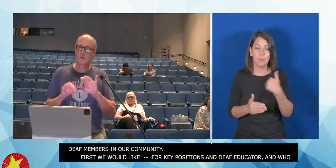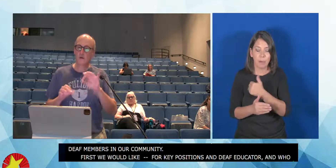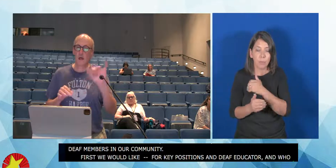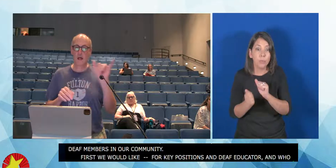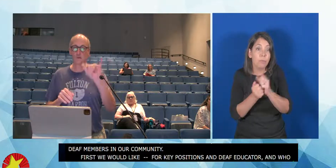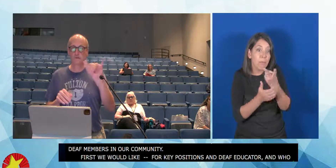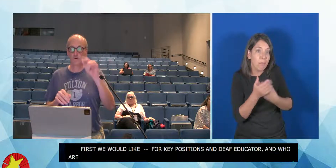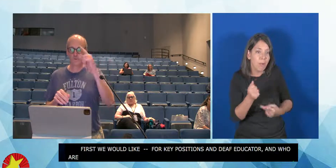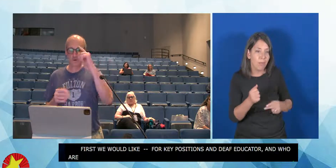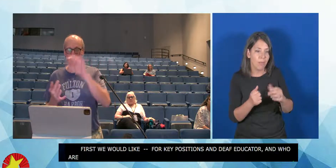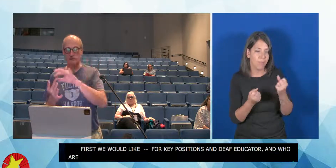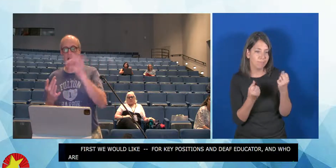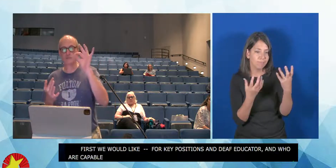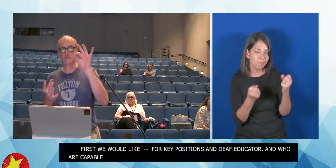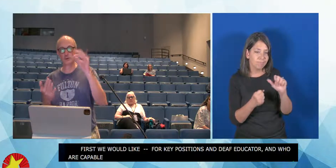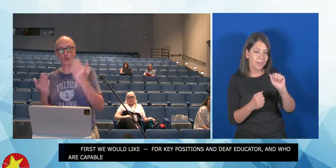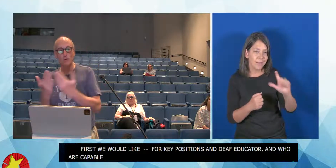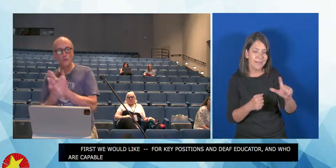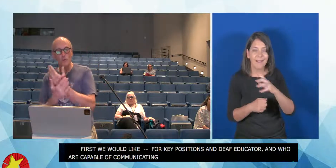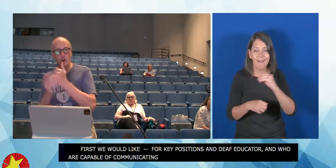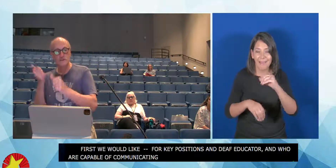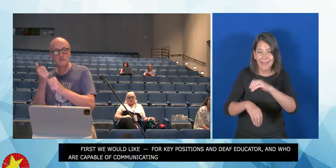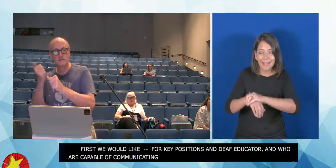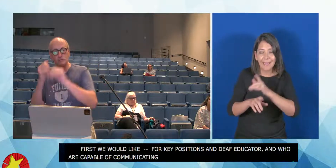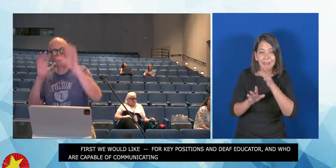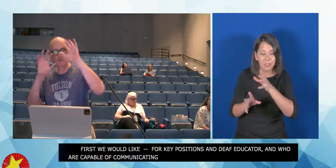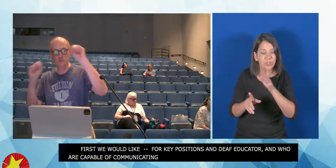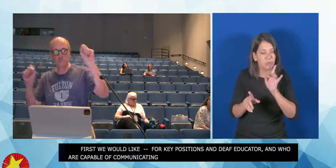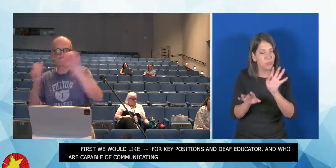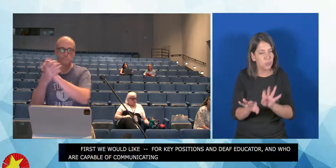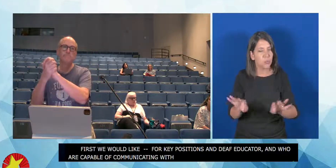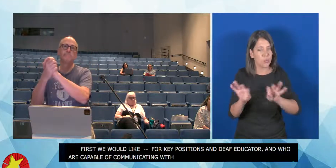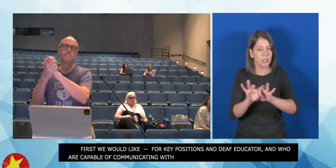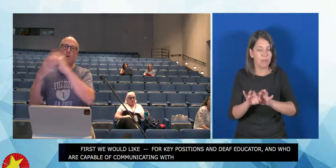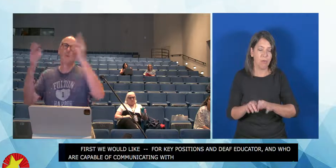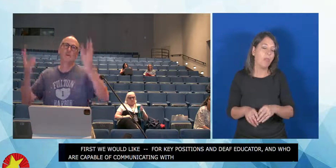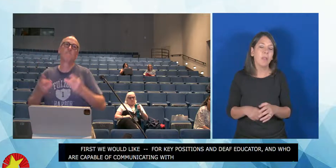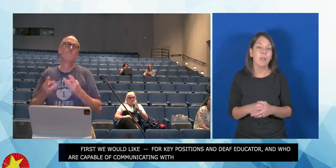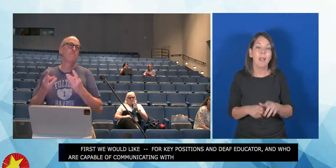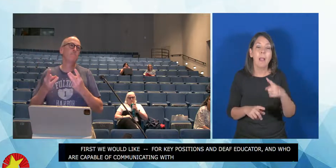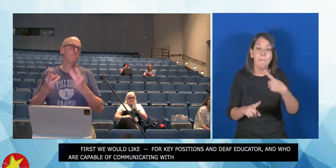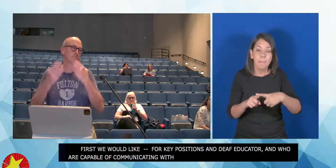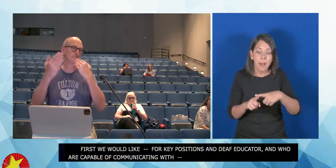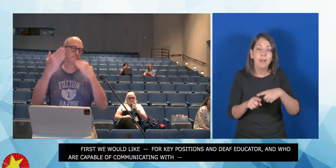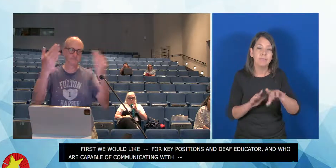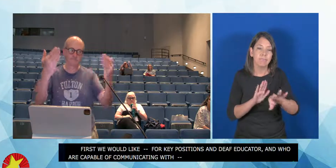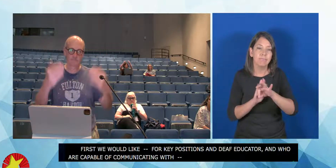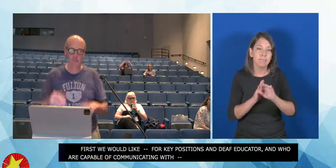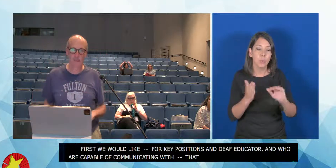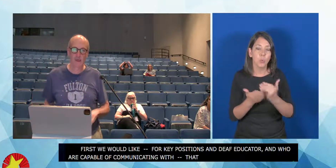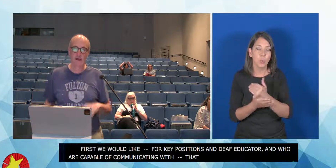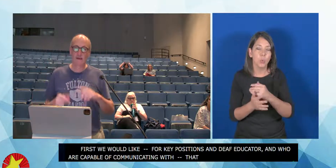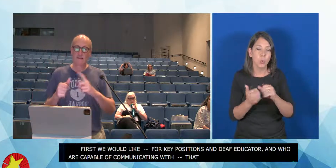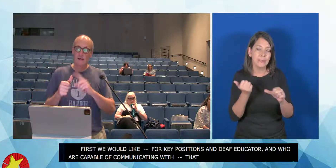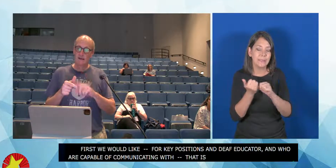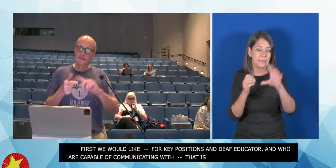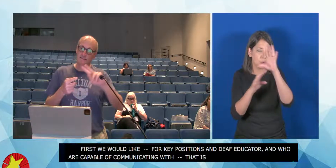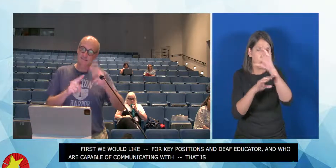and English. That is critical. And also for the selection of a new assistant superintendent. Congratulations and